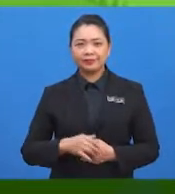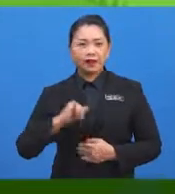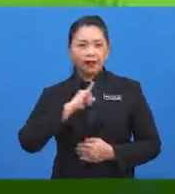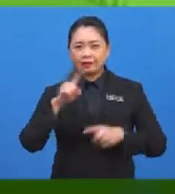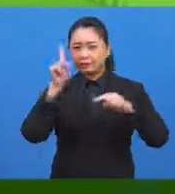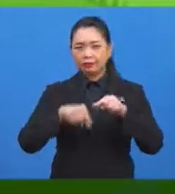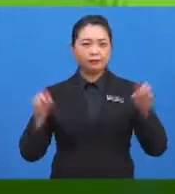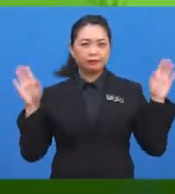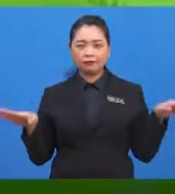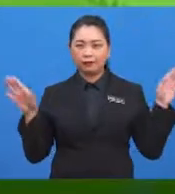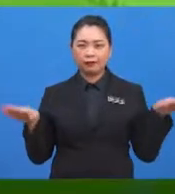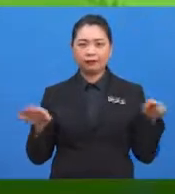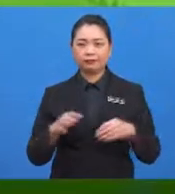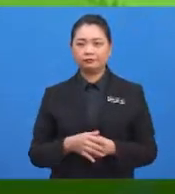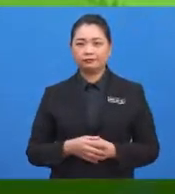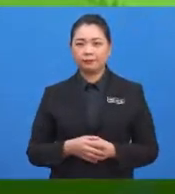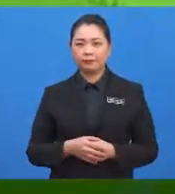I can't fly.